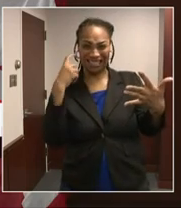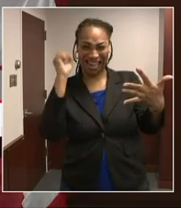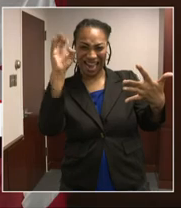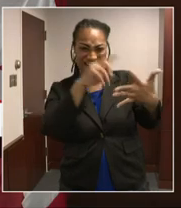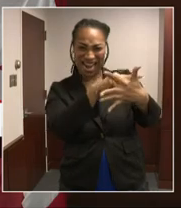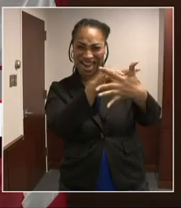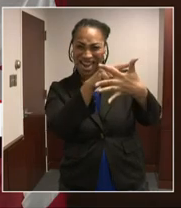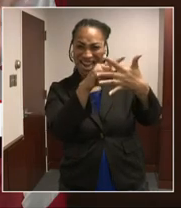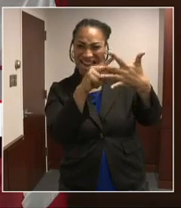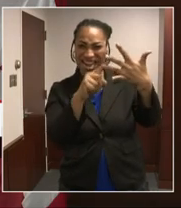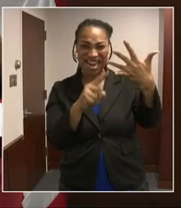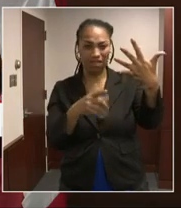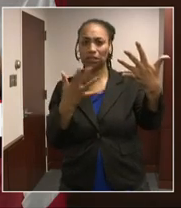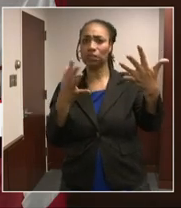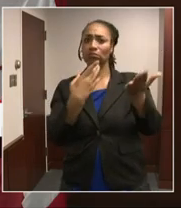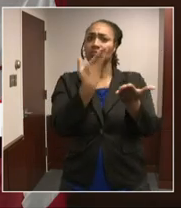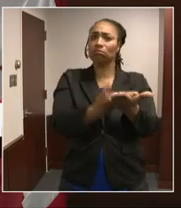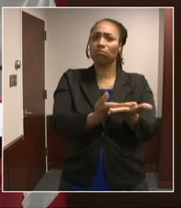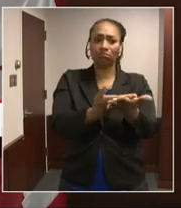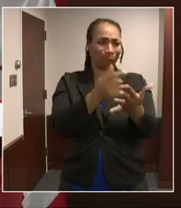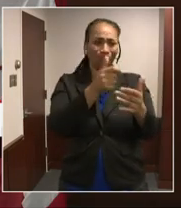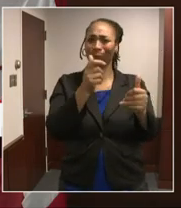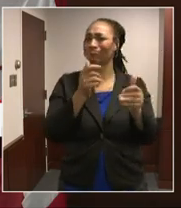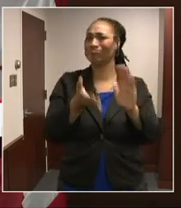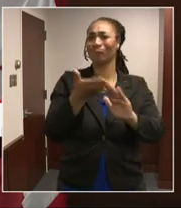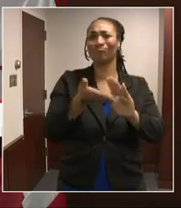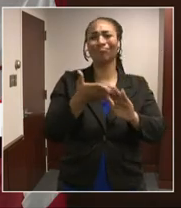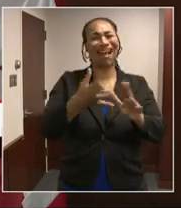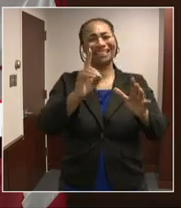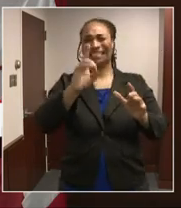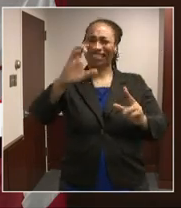the fastest growing state in the